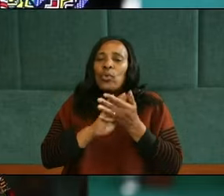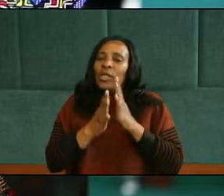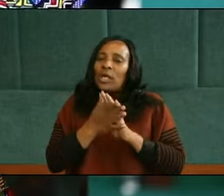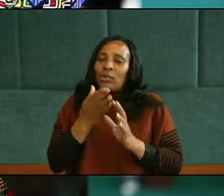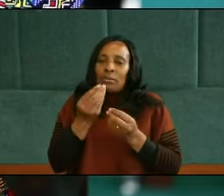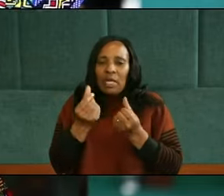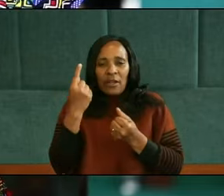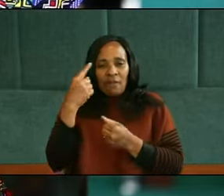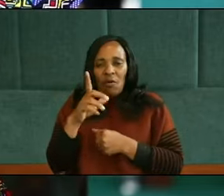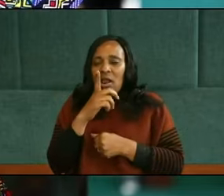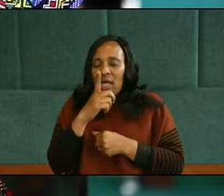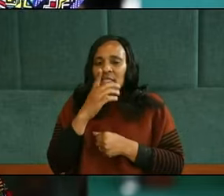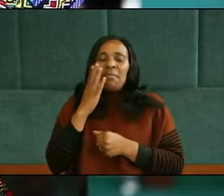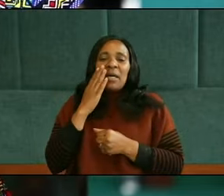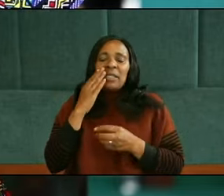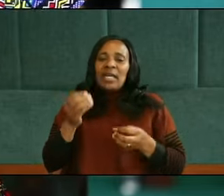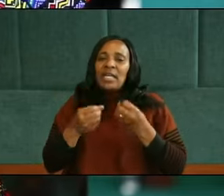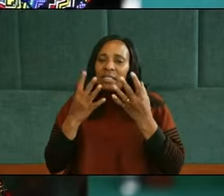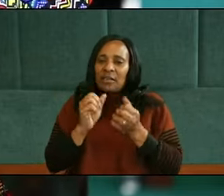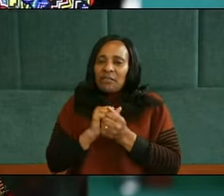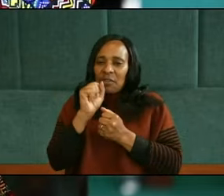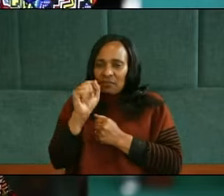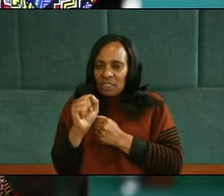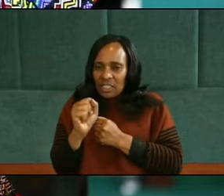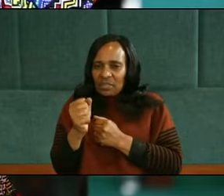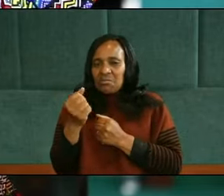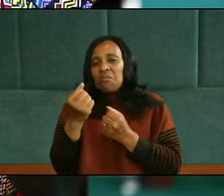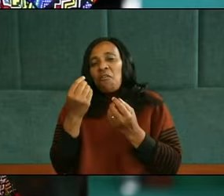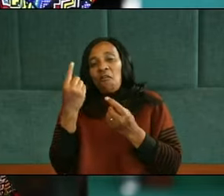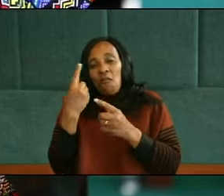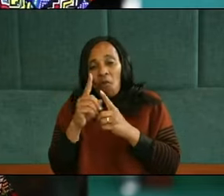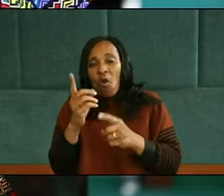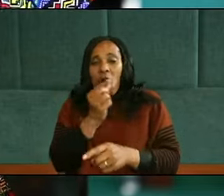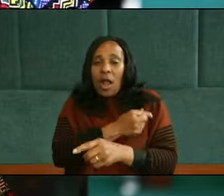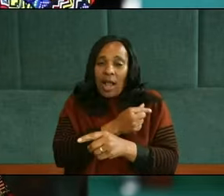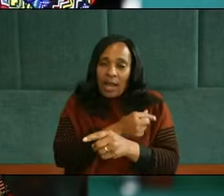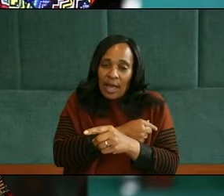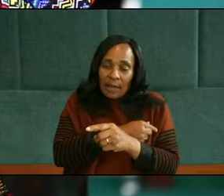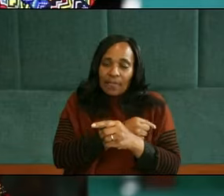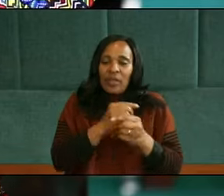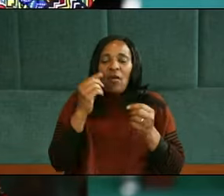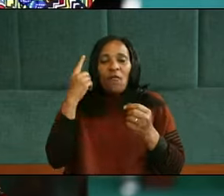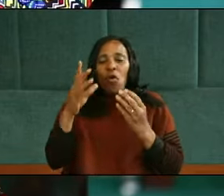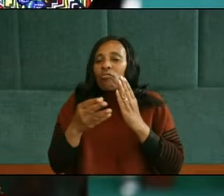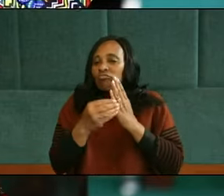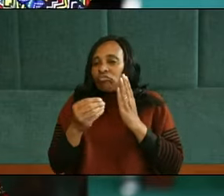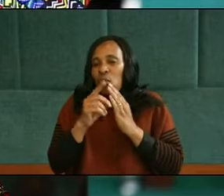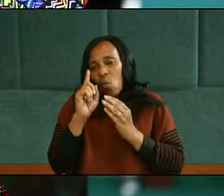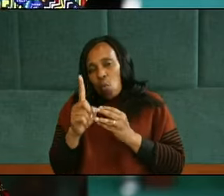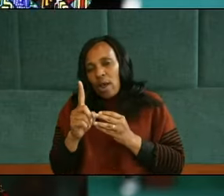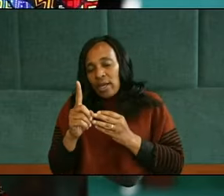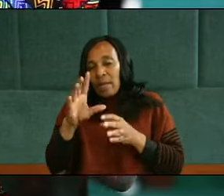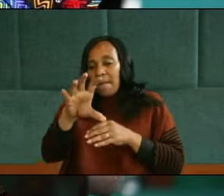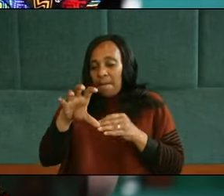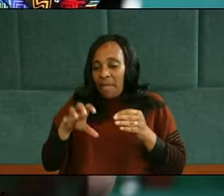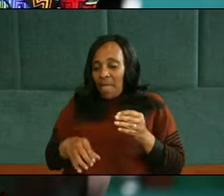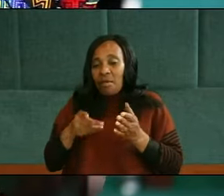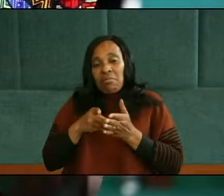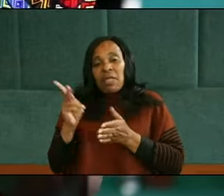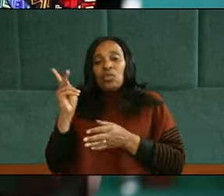lunch. Mother had given her 15 Ghanaian cedi, about $1, just enough to pay for bus fare to